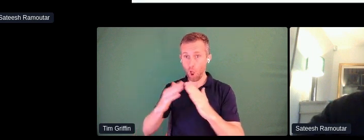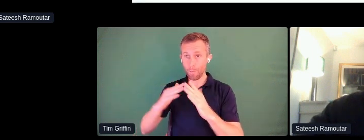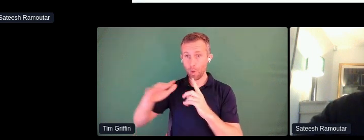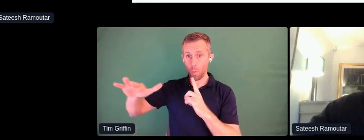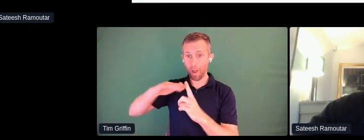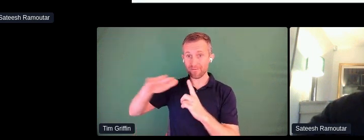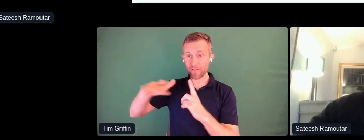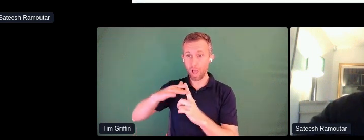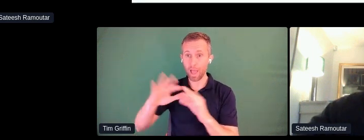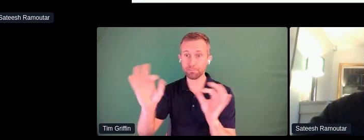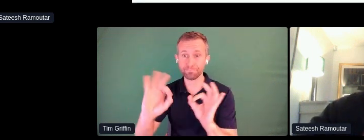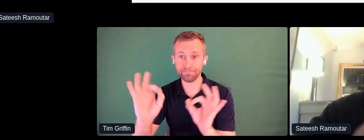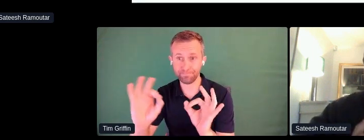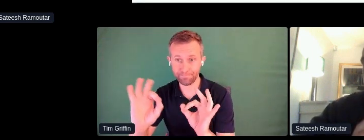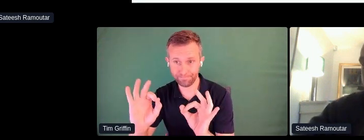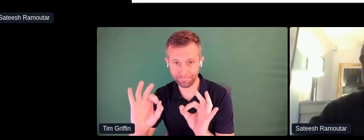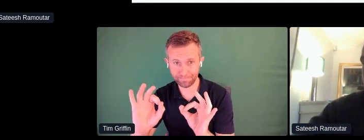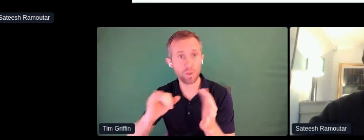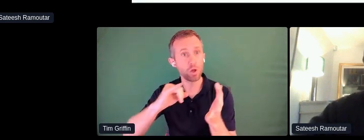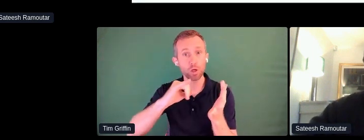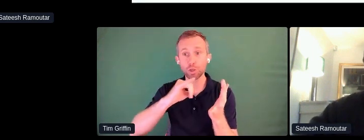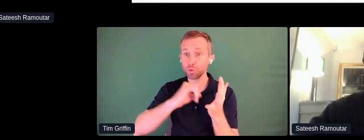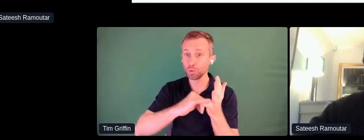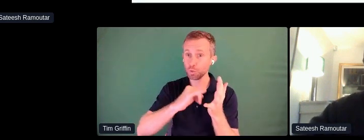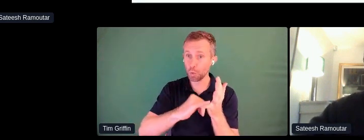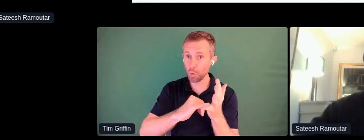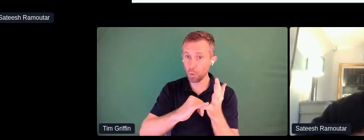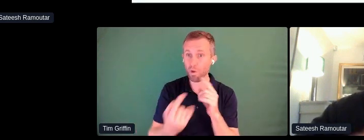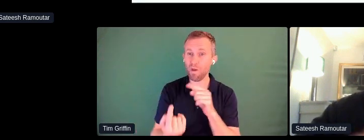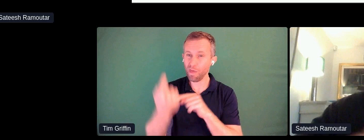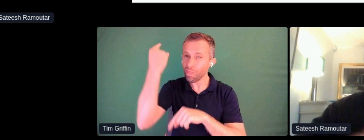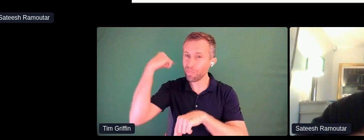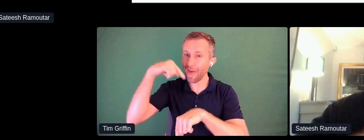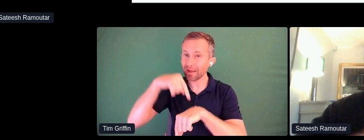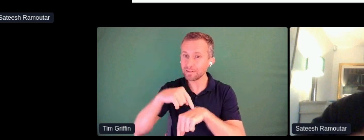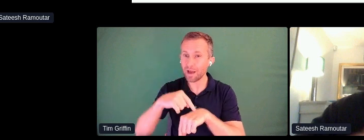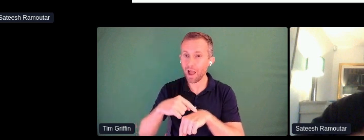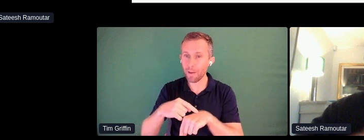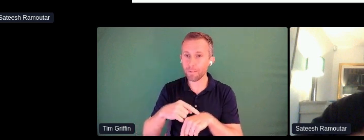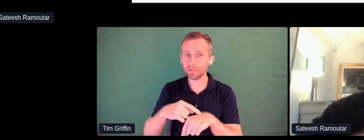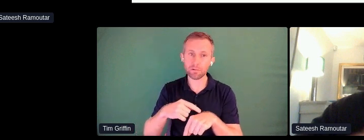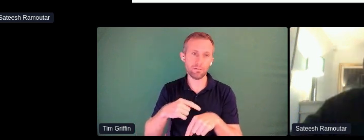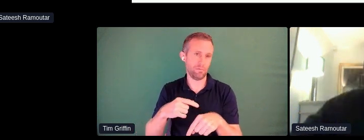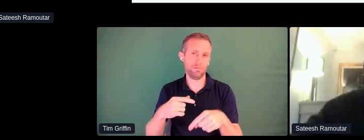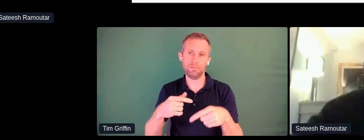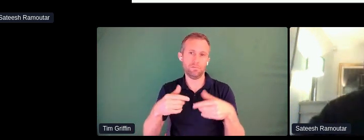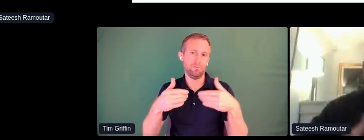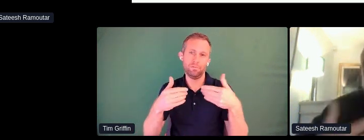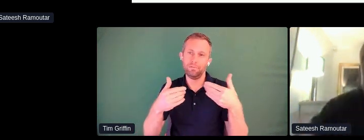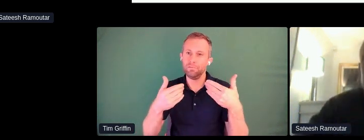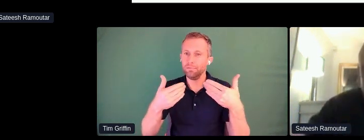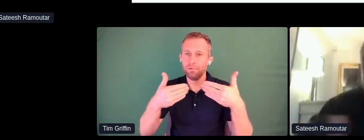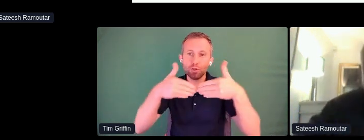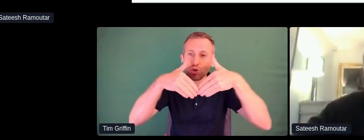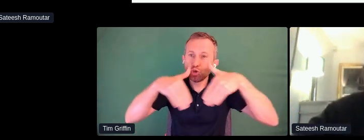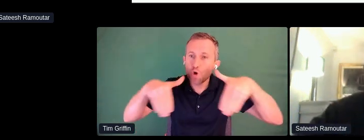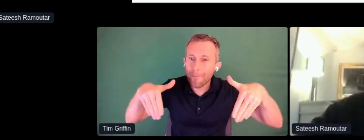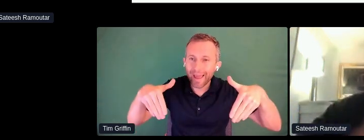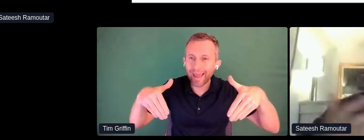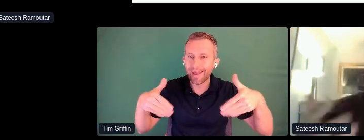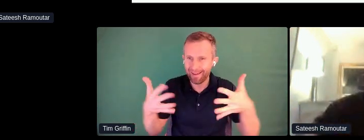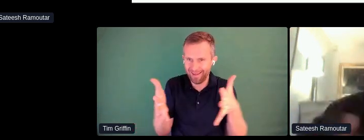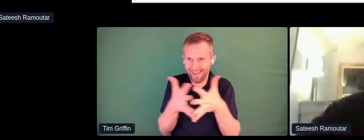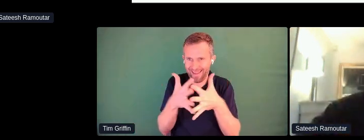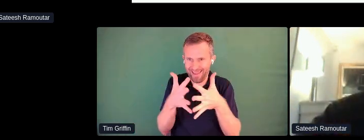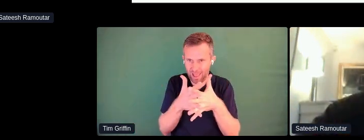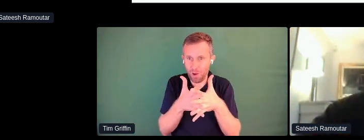And Suku still did all of his tasks in 2010 in a traditional way. So what do I mean? He went shopping. He went